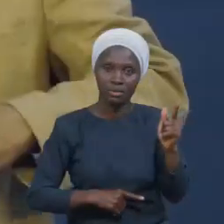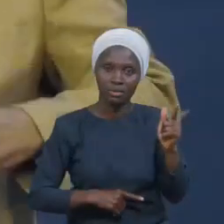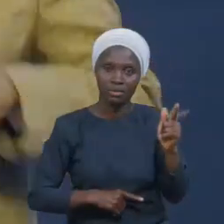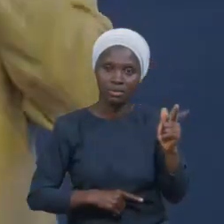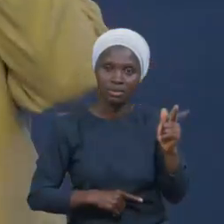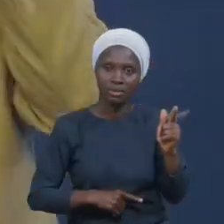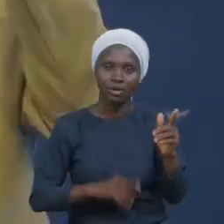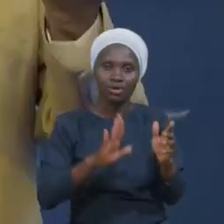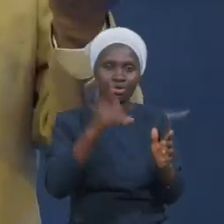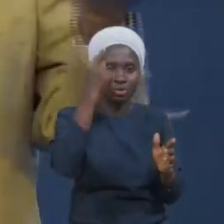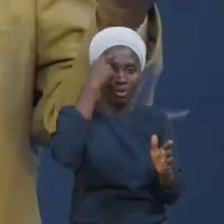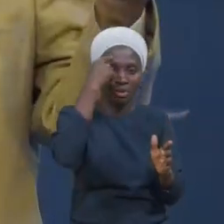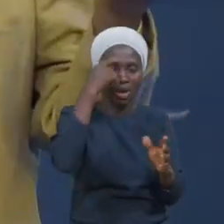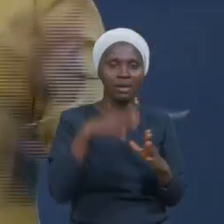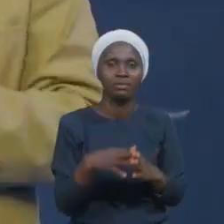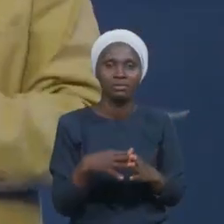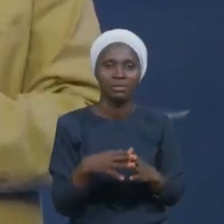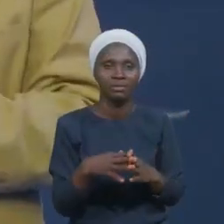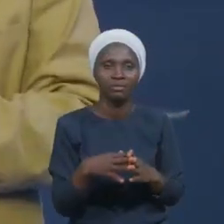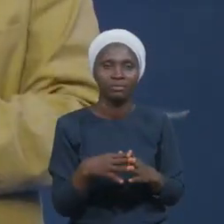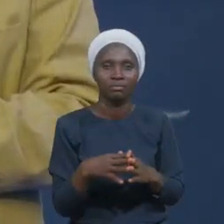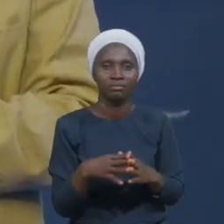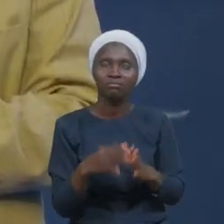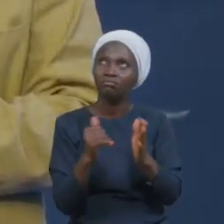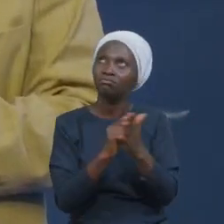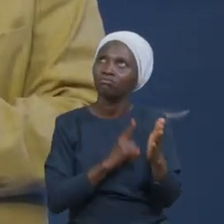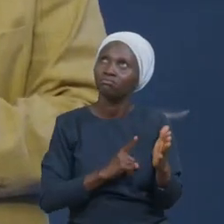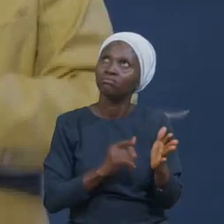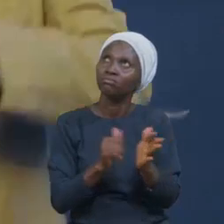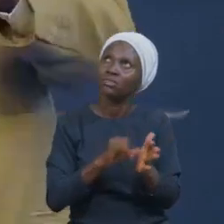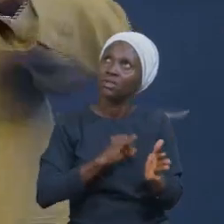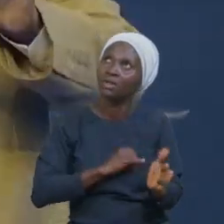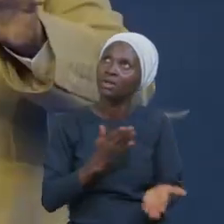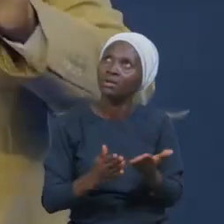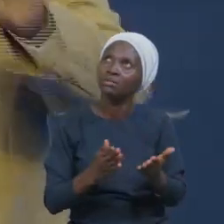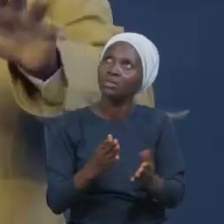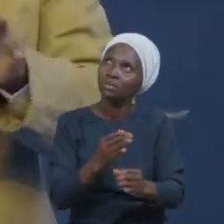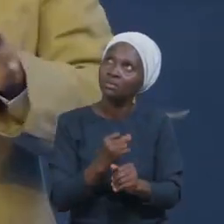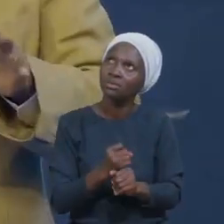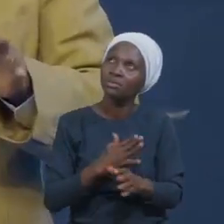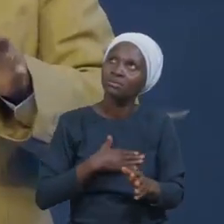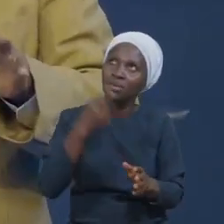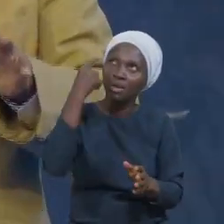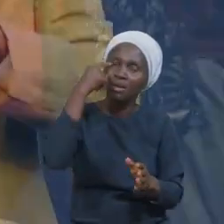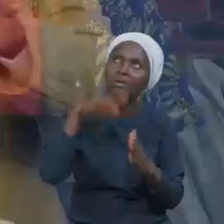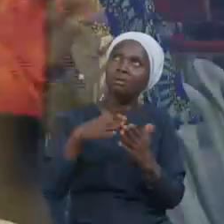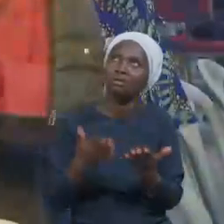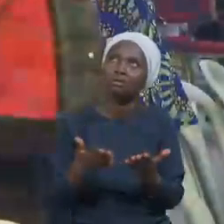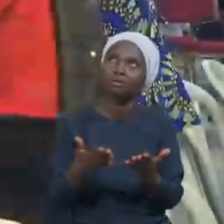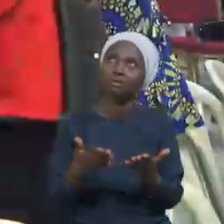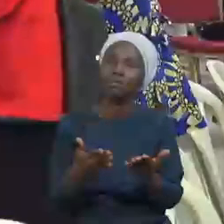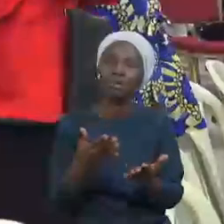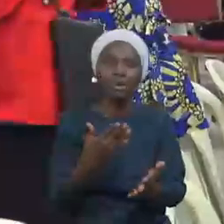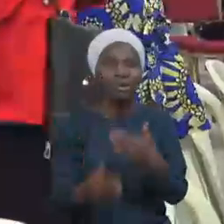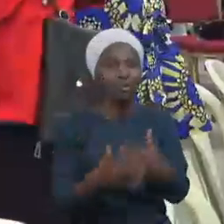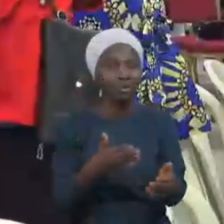said that I might receive my sight. Whatever sickness you have, whatever